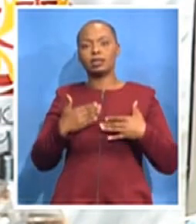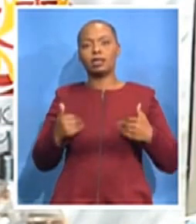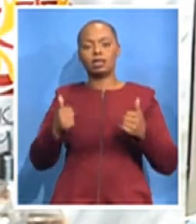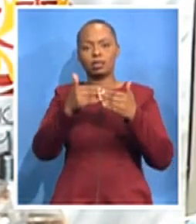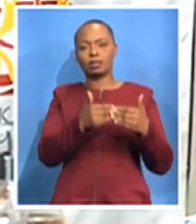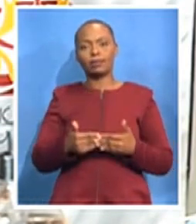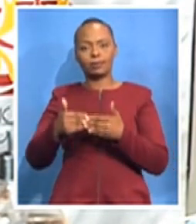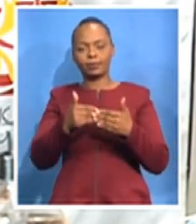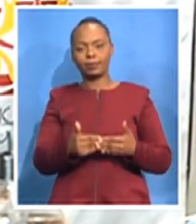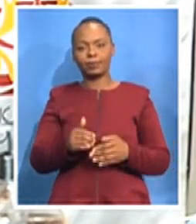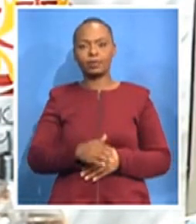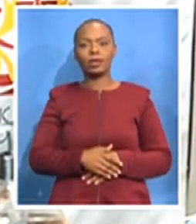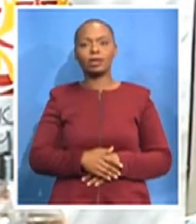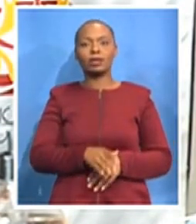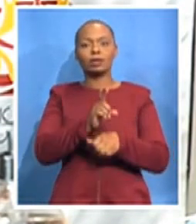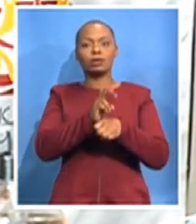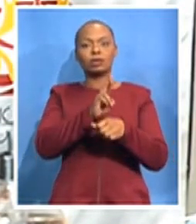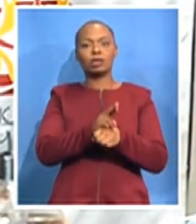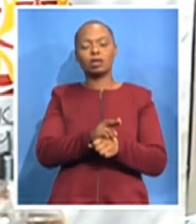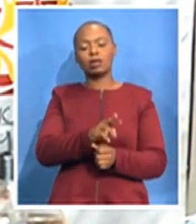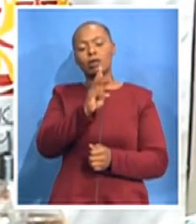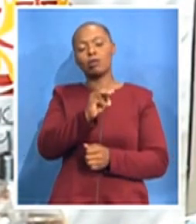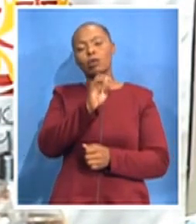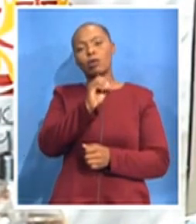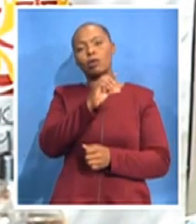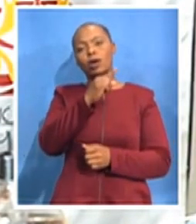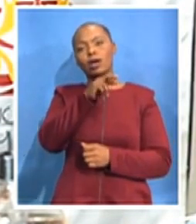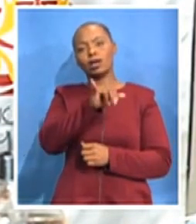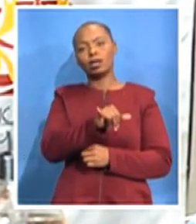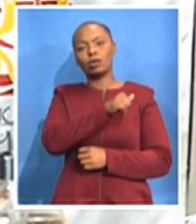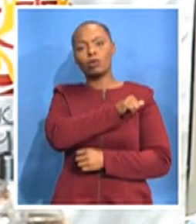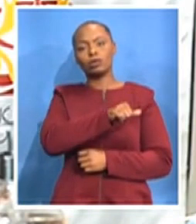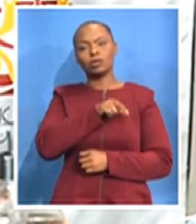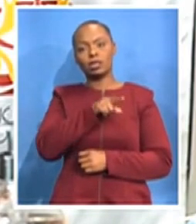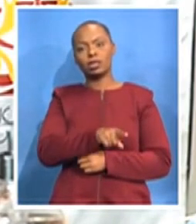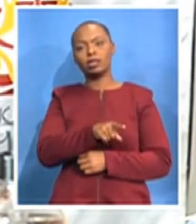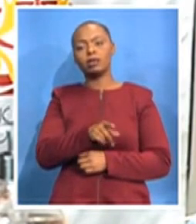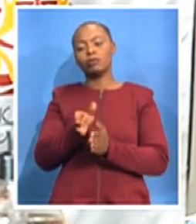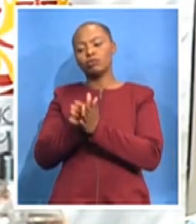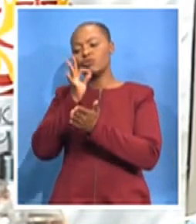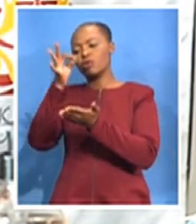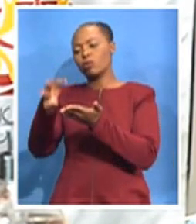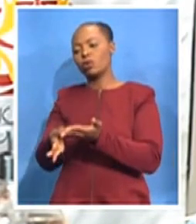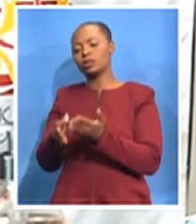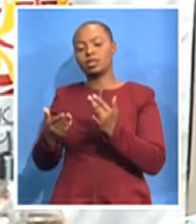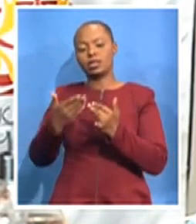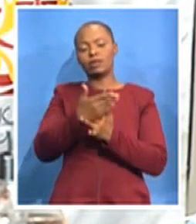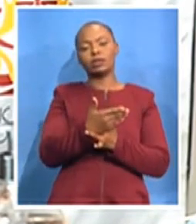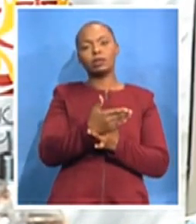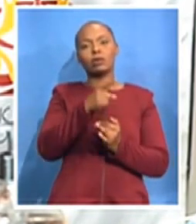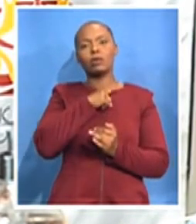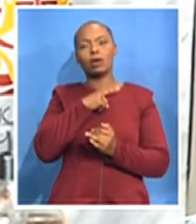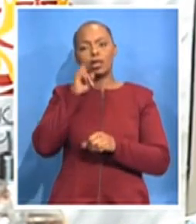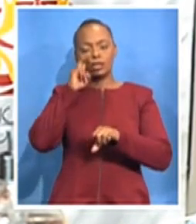Mukhari Academic Hospital, we propose interventions that have to do with risk management and business continuity. The